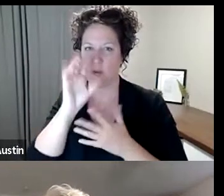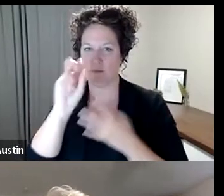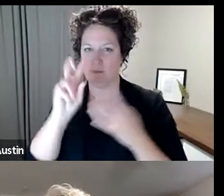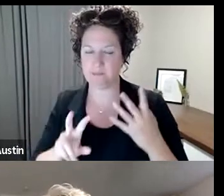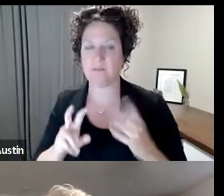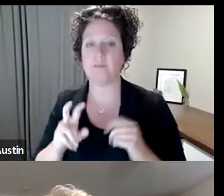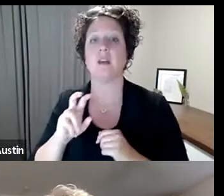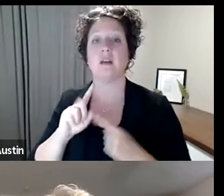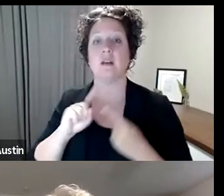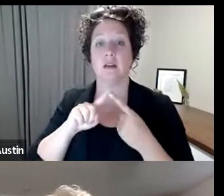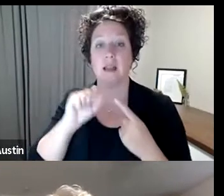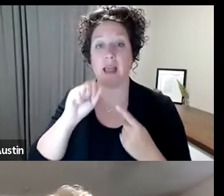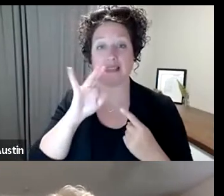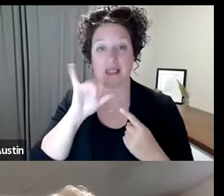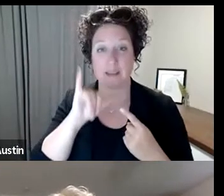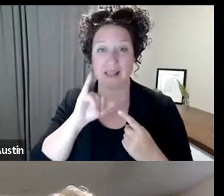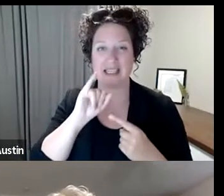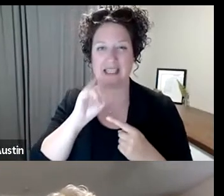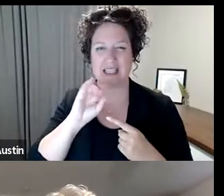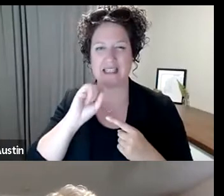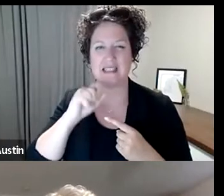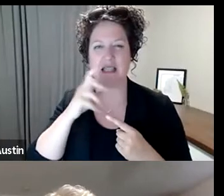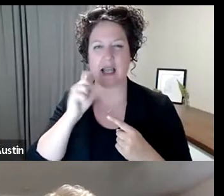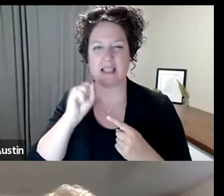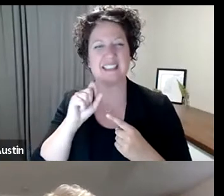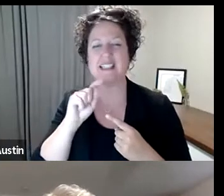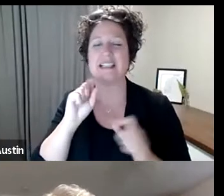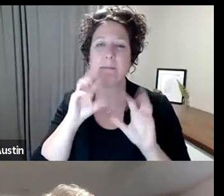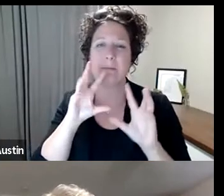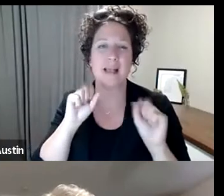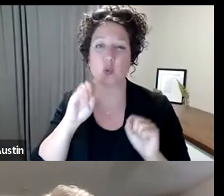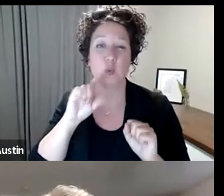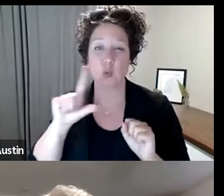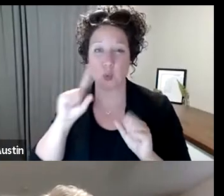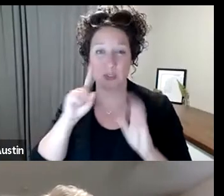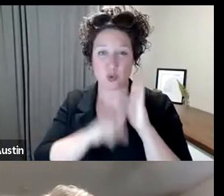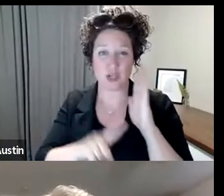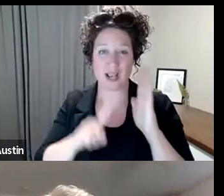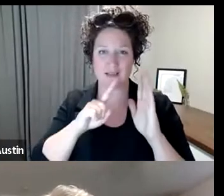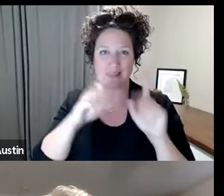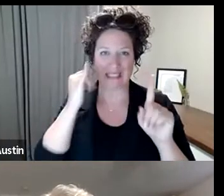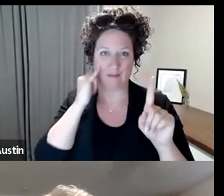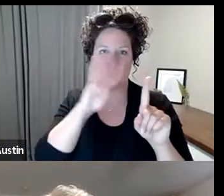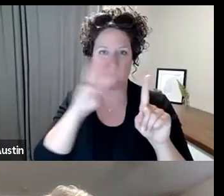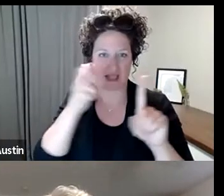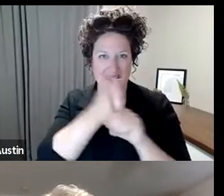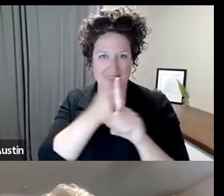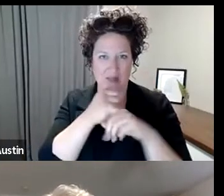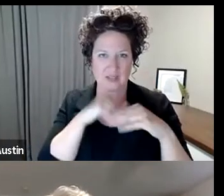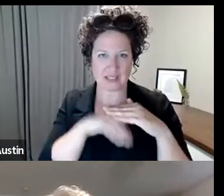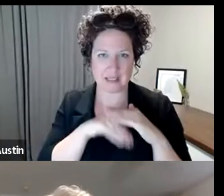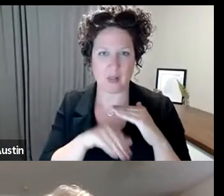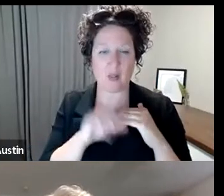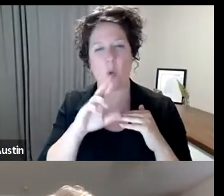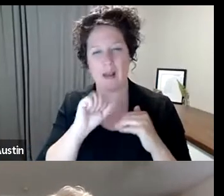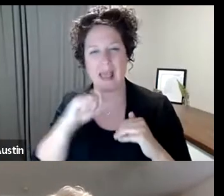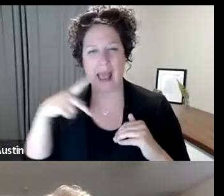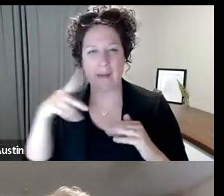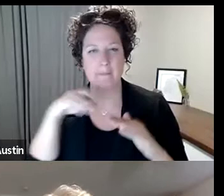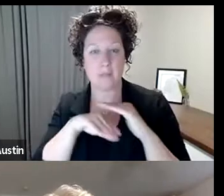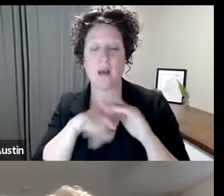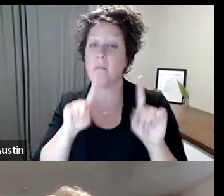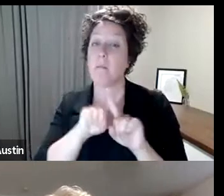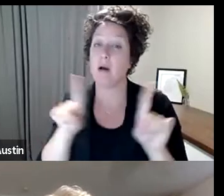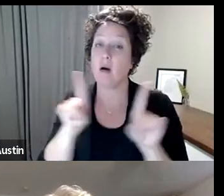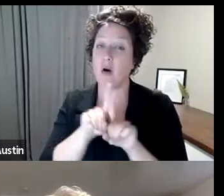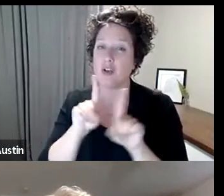mentioned accessibility insights, which is that magical tool to check the accessibility of your website or your app. But I would also